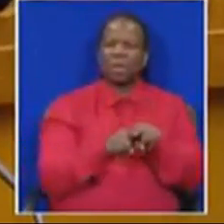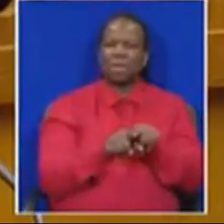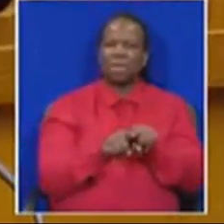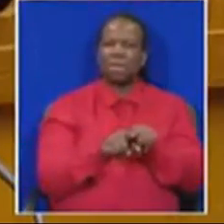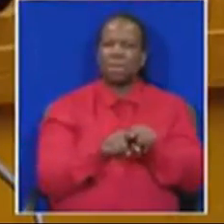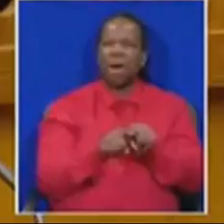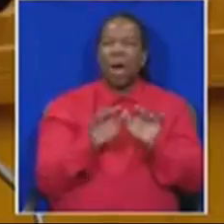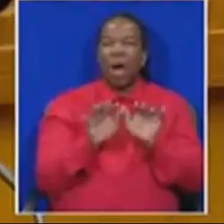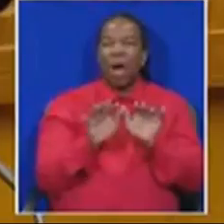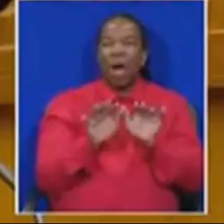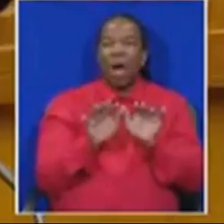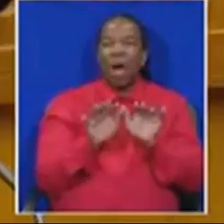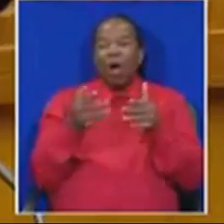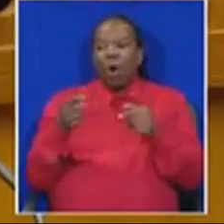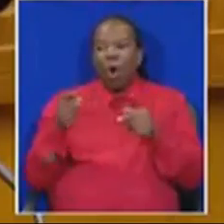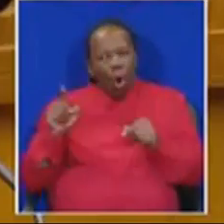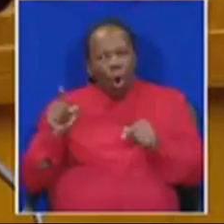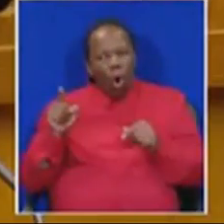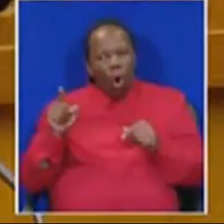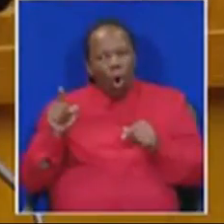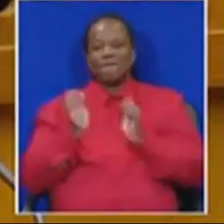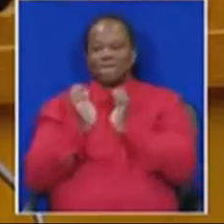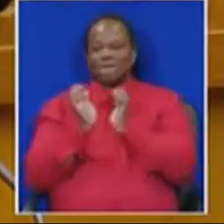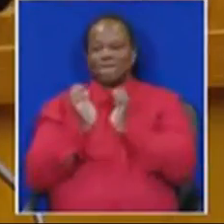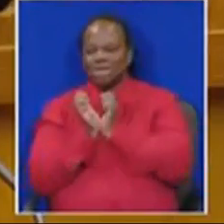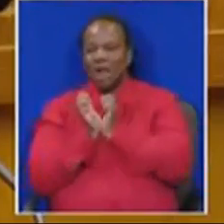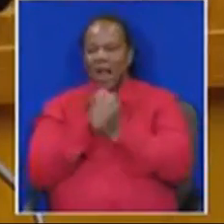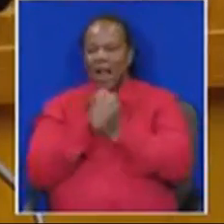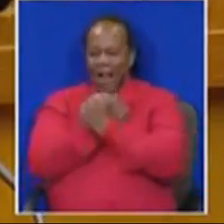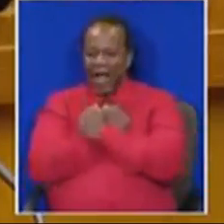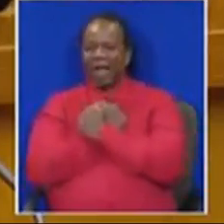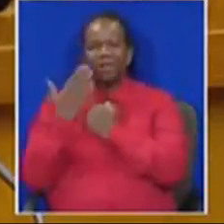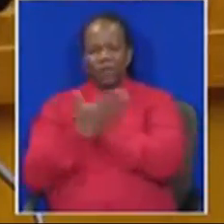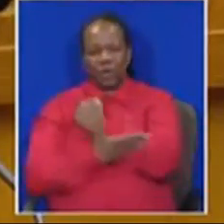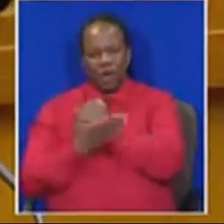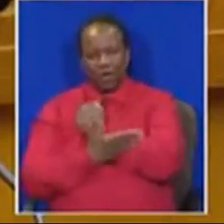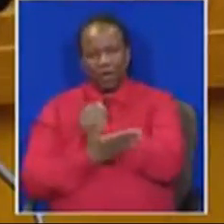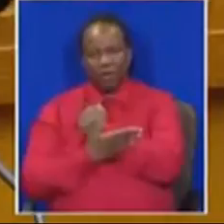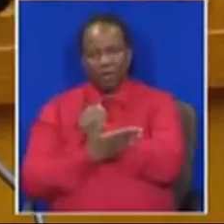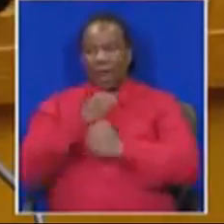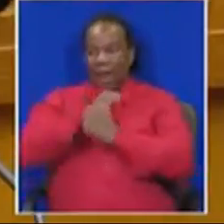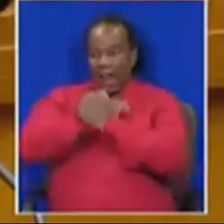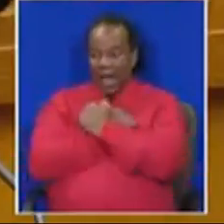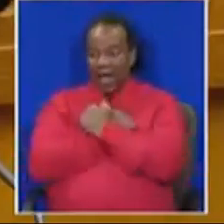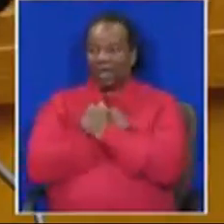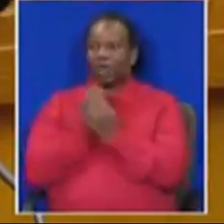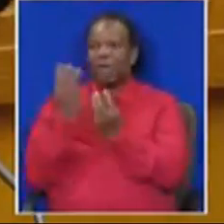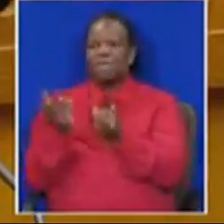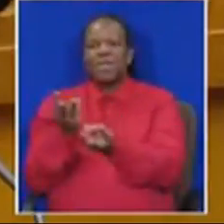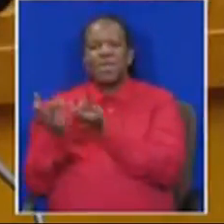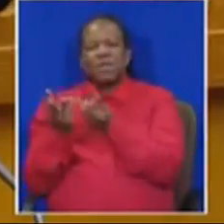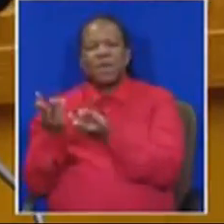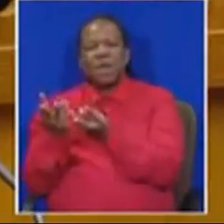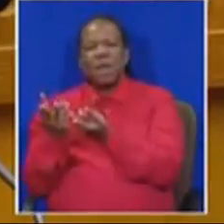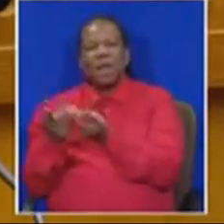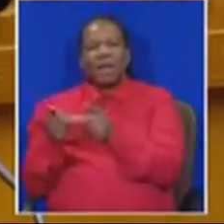Bonded by our common love for our country, our love for our people, resolute in